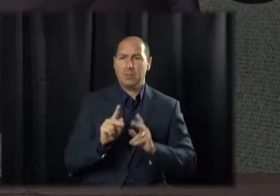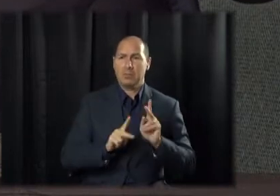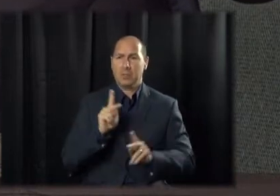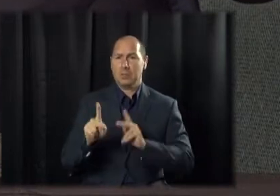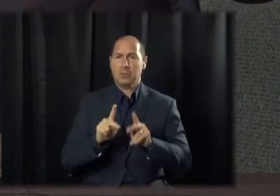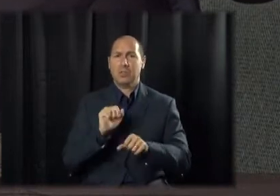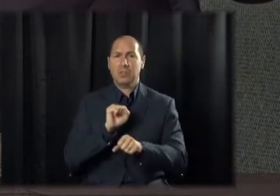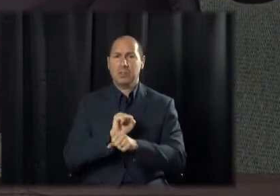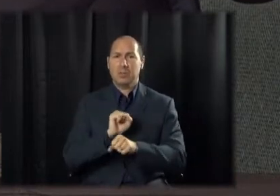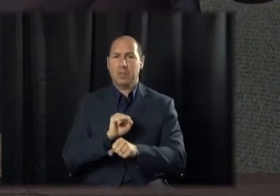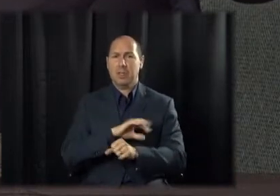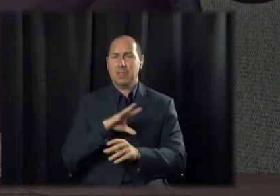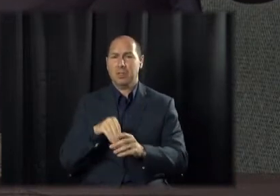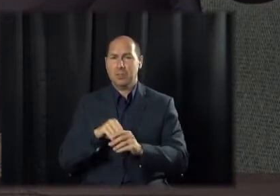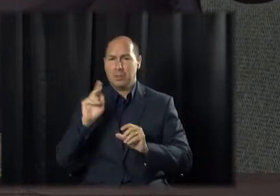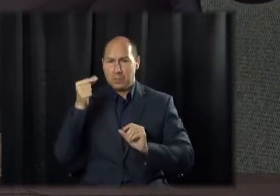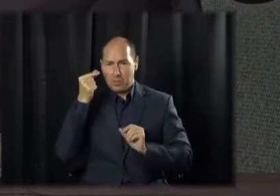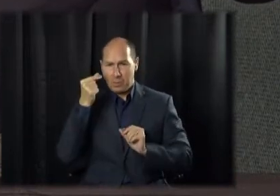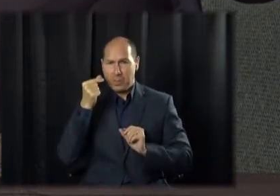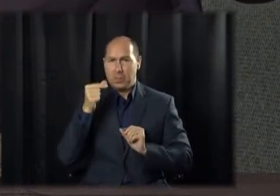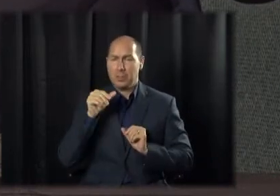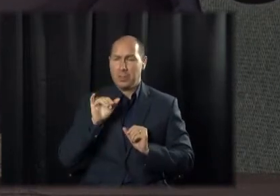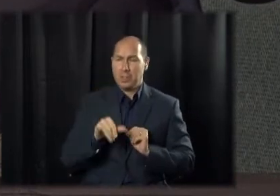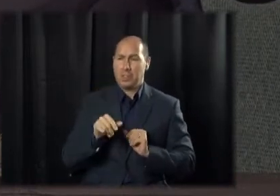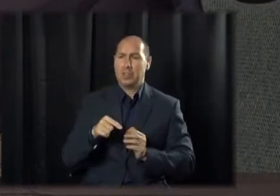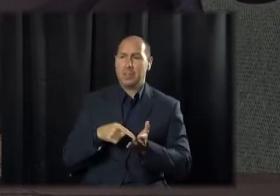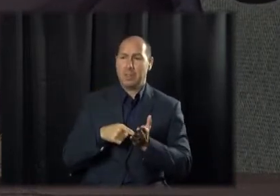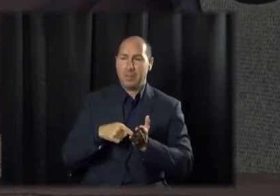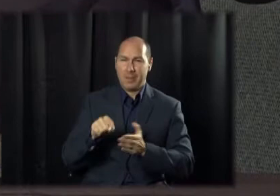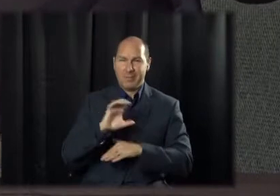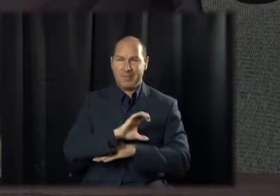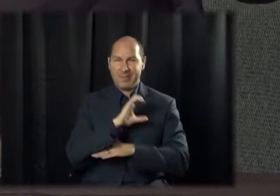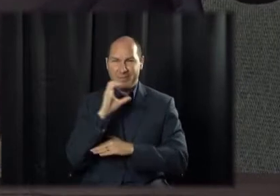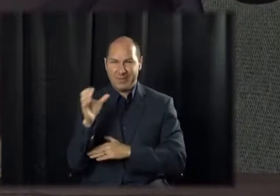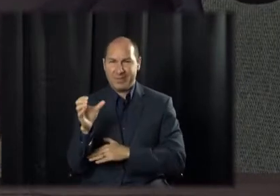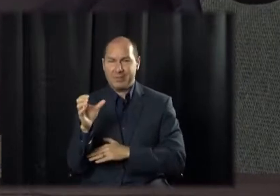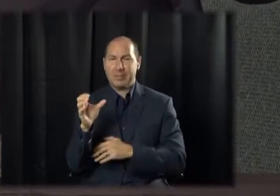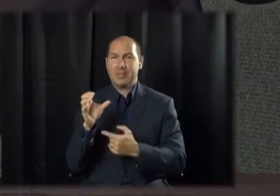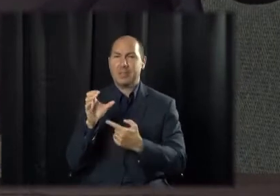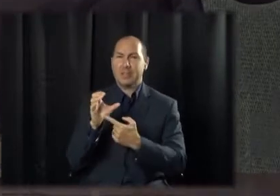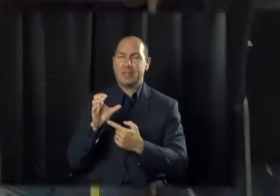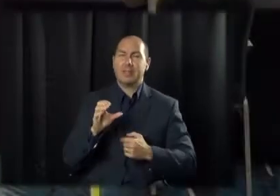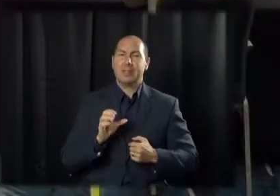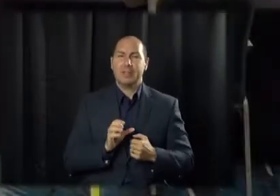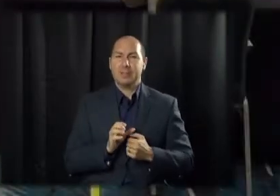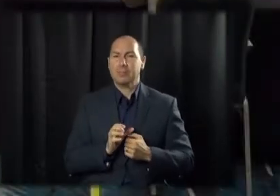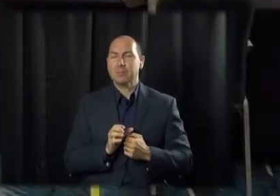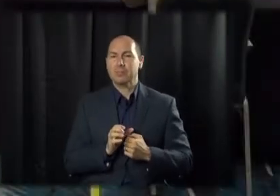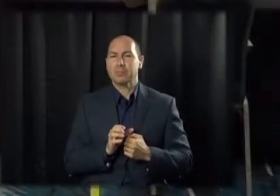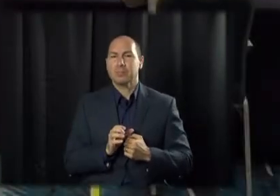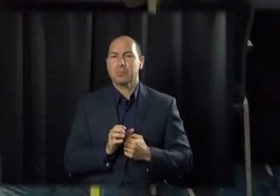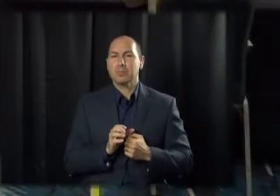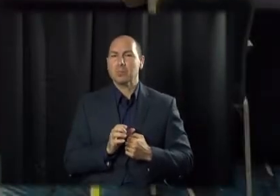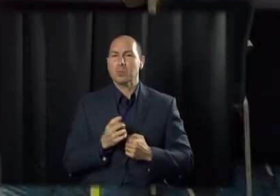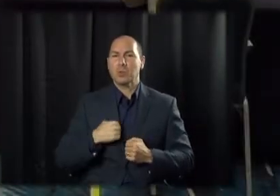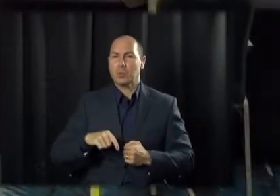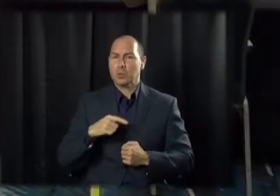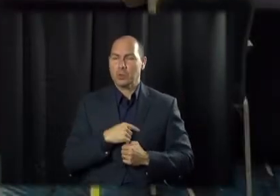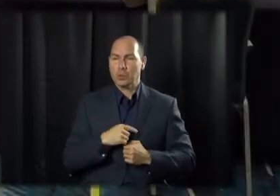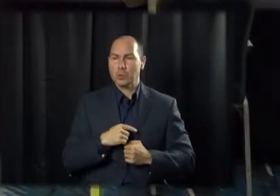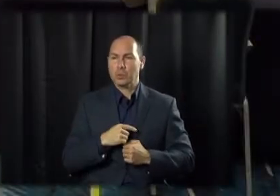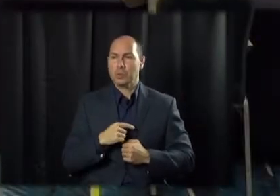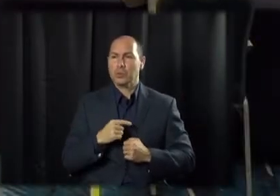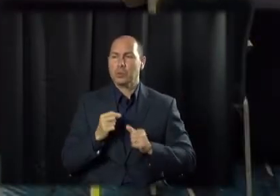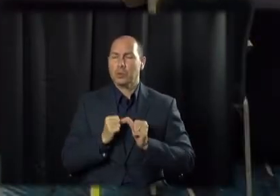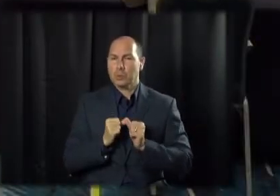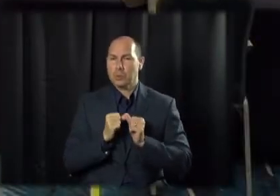personnel, a payment during the holiday season, the Christmas bonus. And we continue to